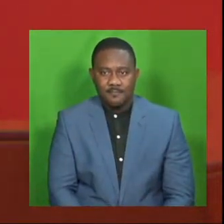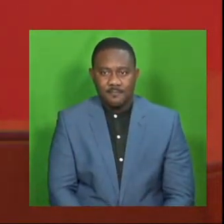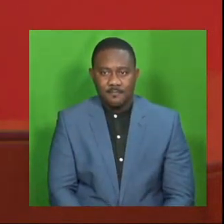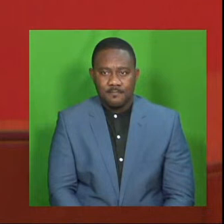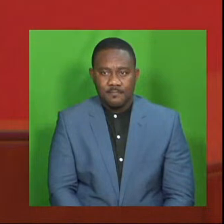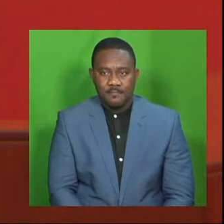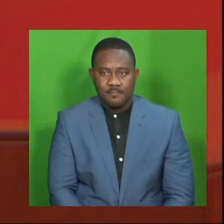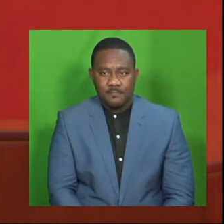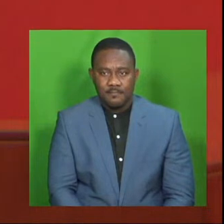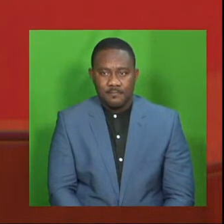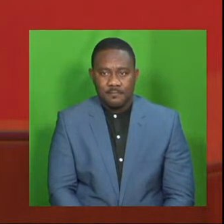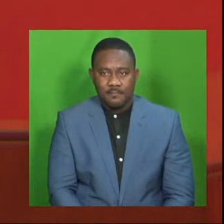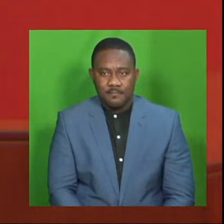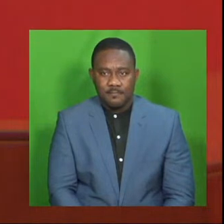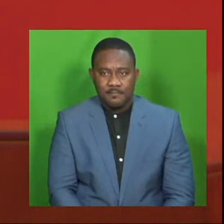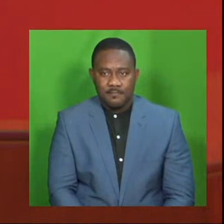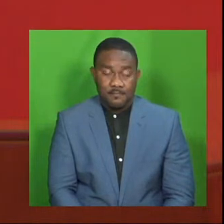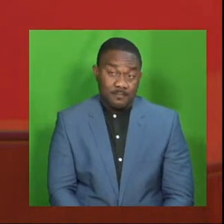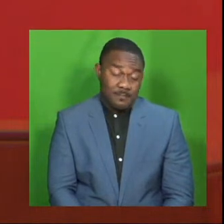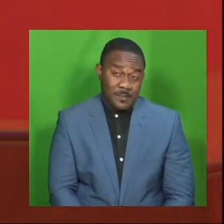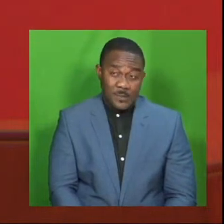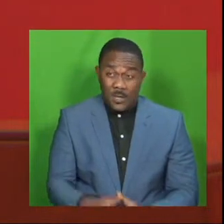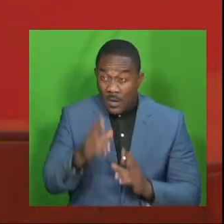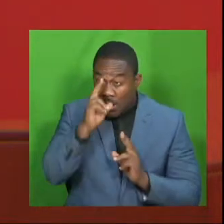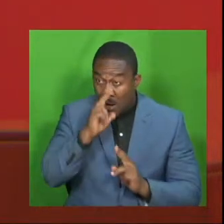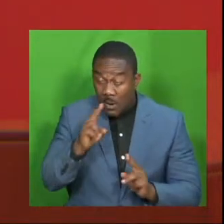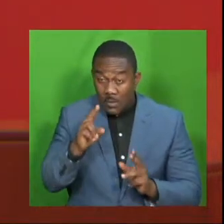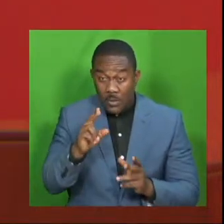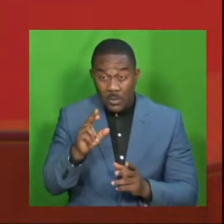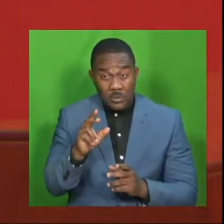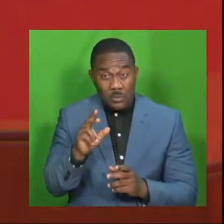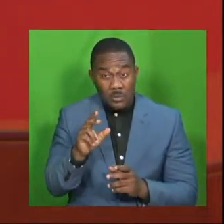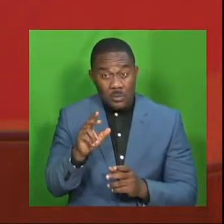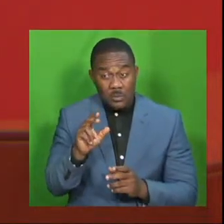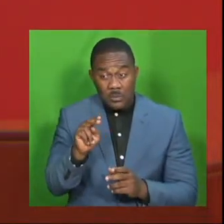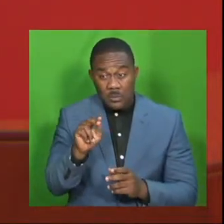Is Honorable Dr. Kingsley Nyako around?